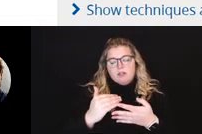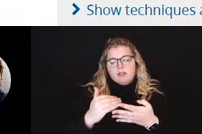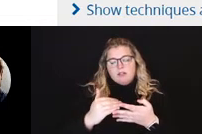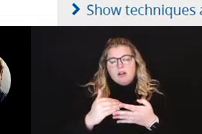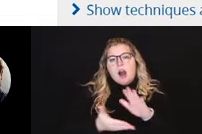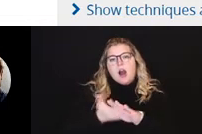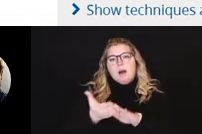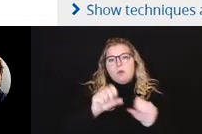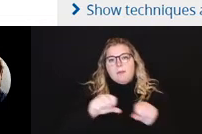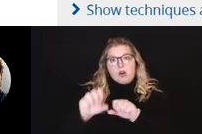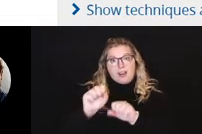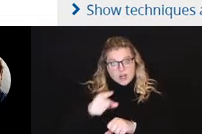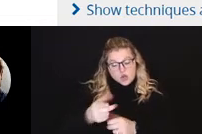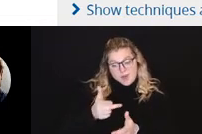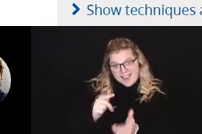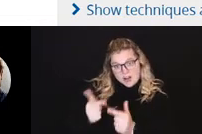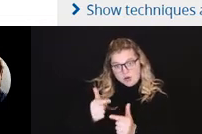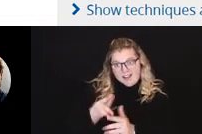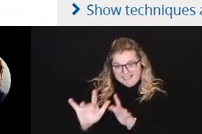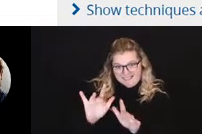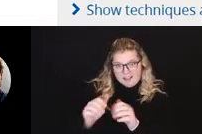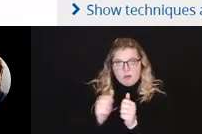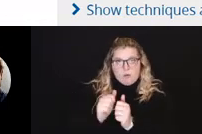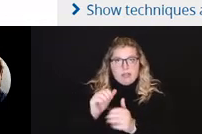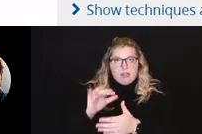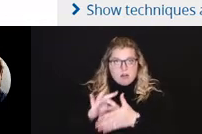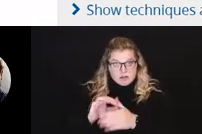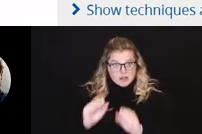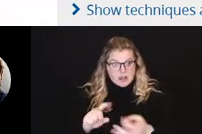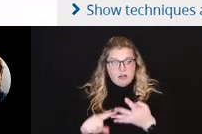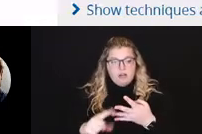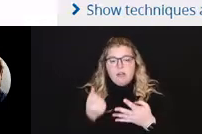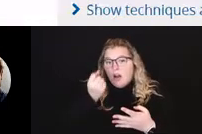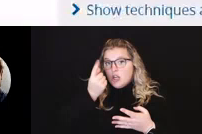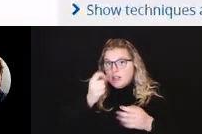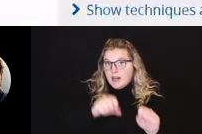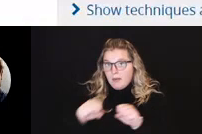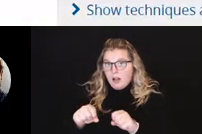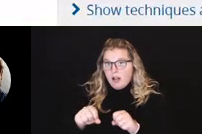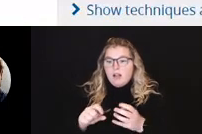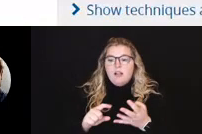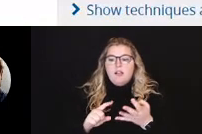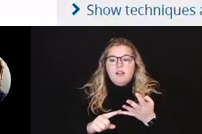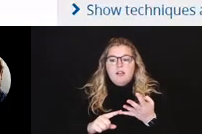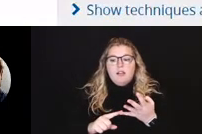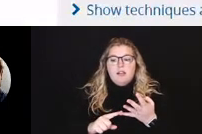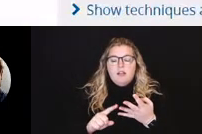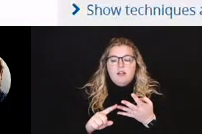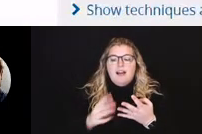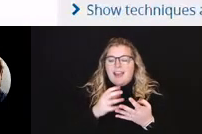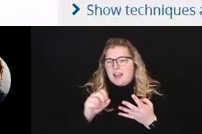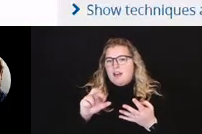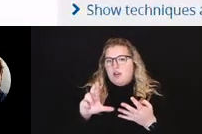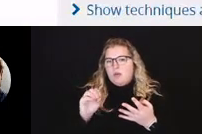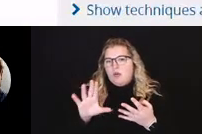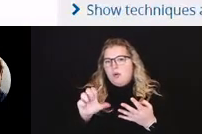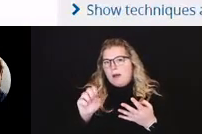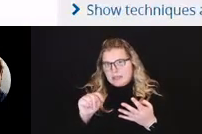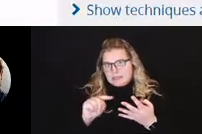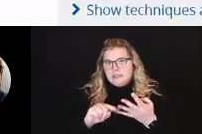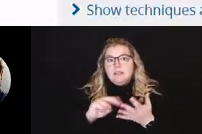or navigate within content? Understandable and robust, does